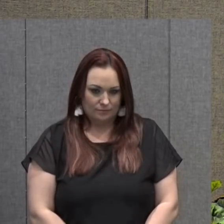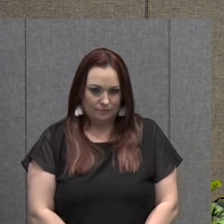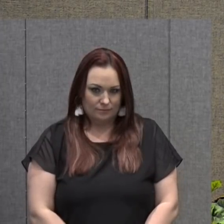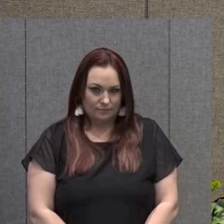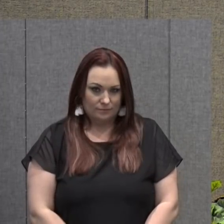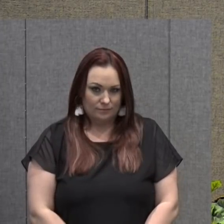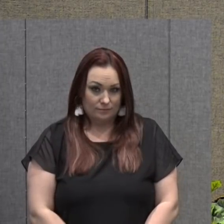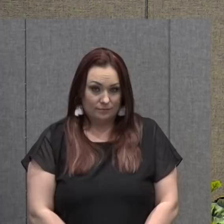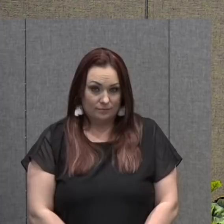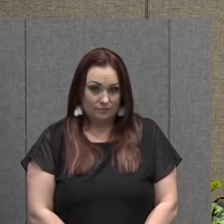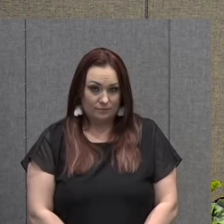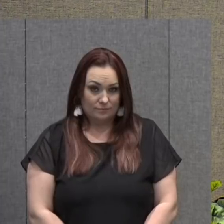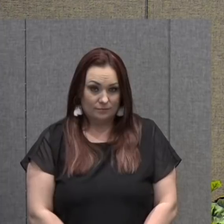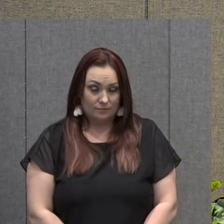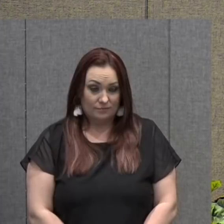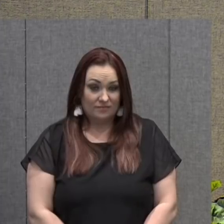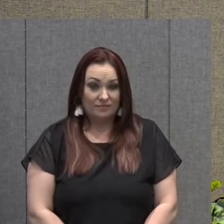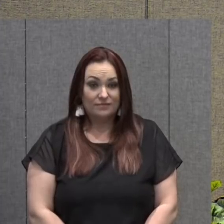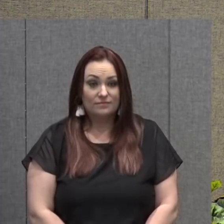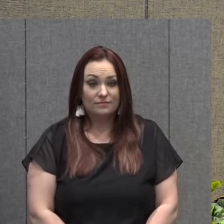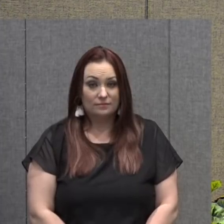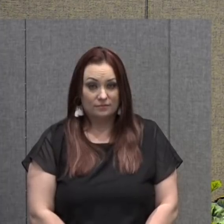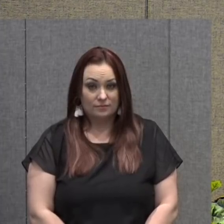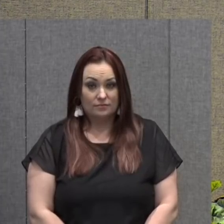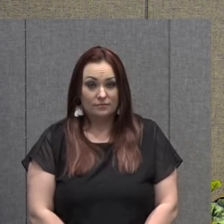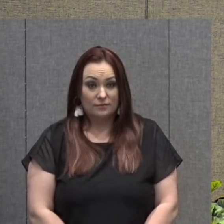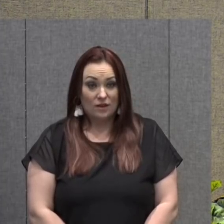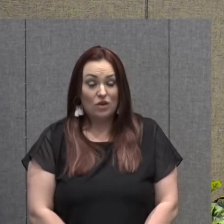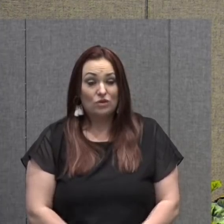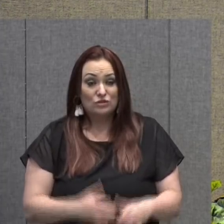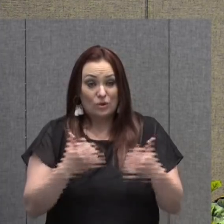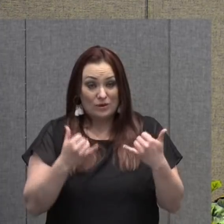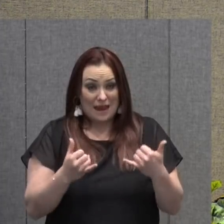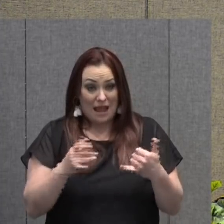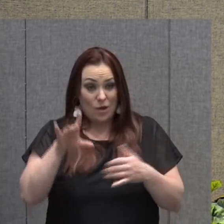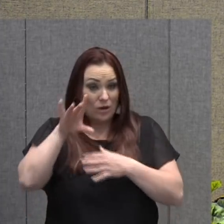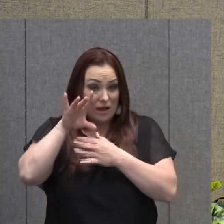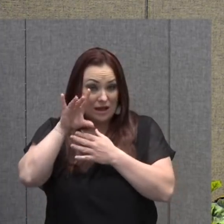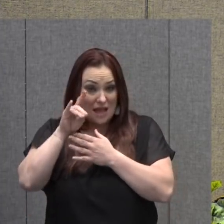Coyote beats the Roadrunners.